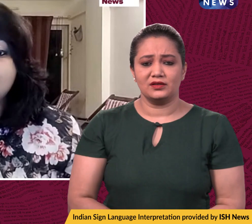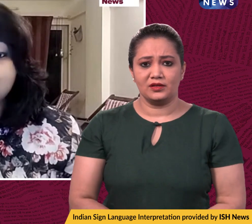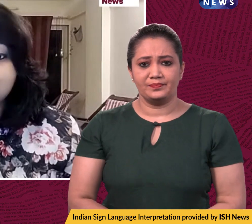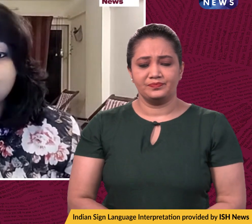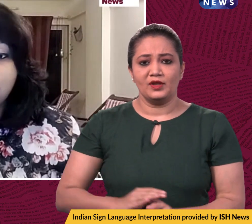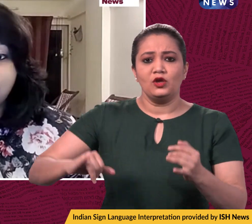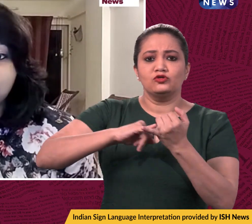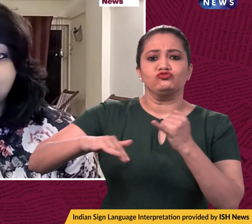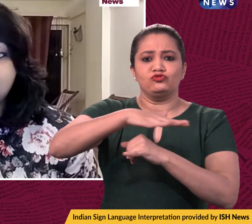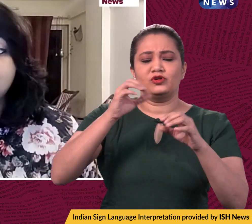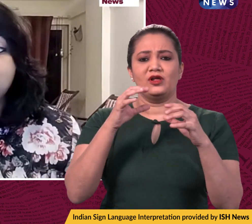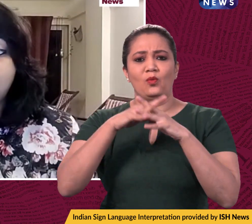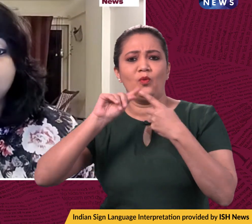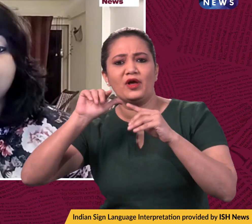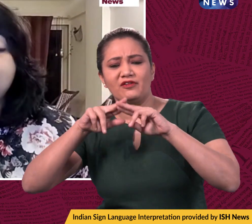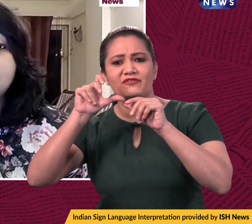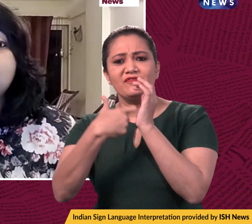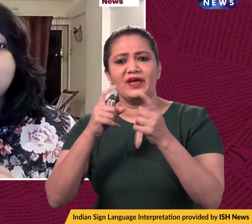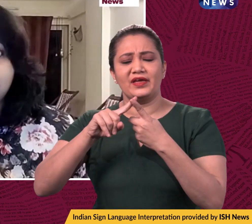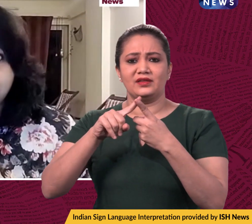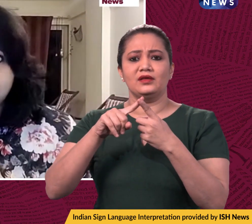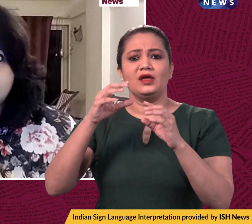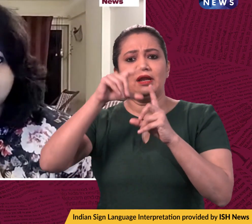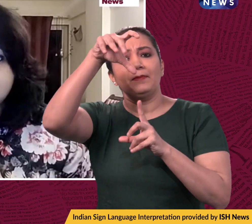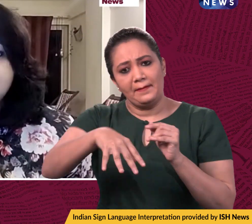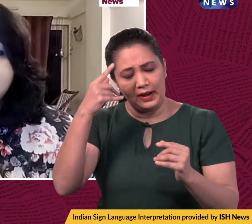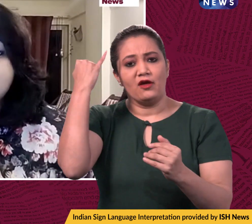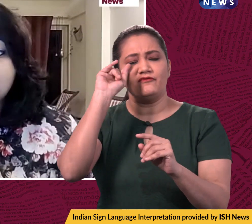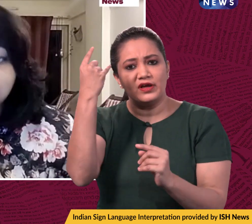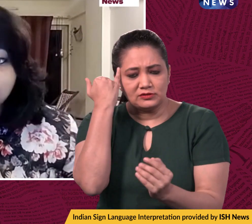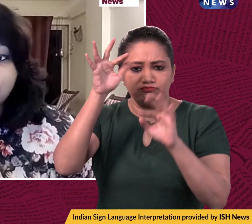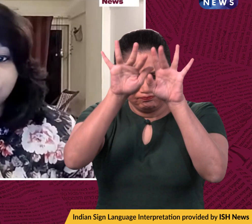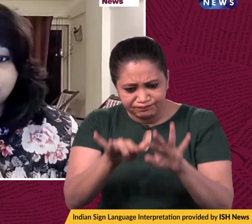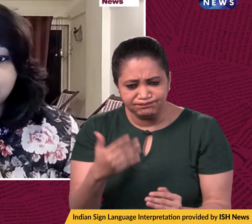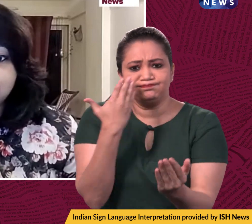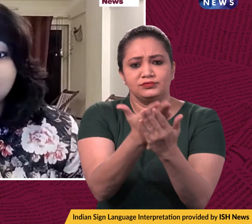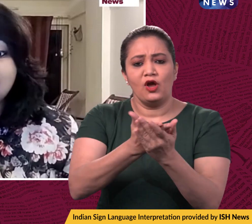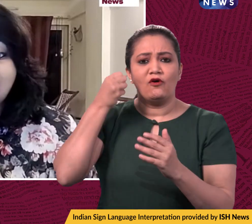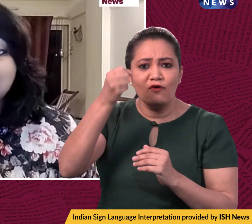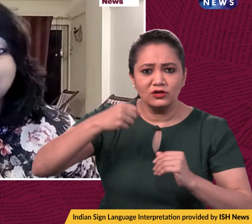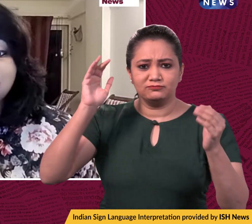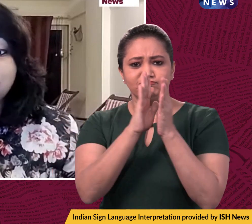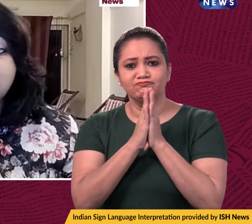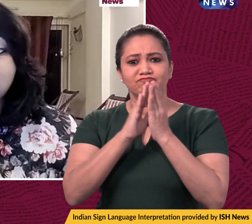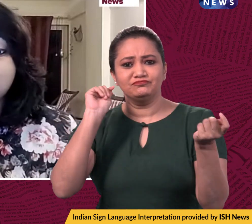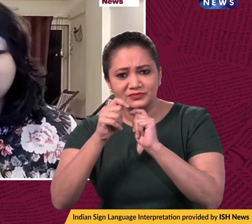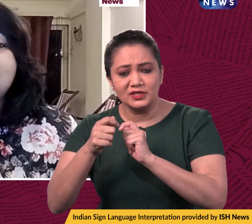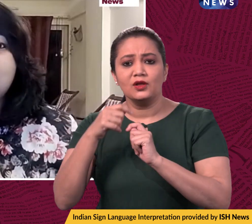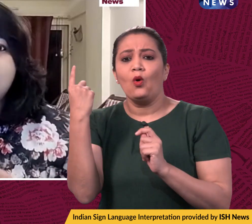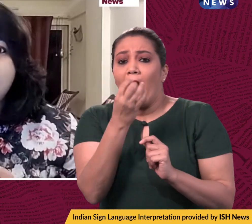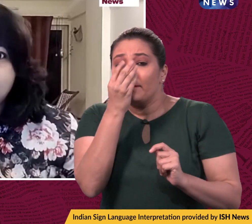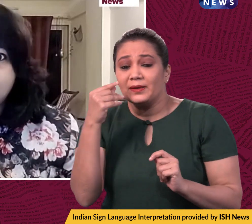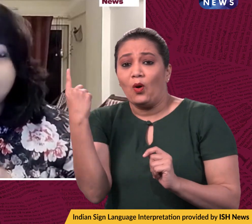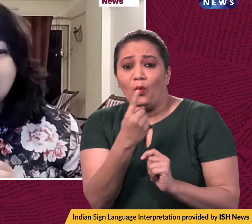that the Social Welfare Department was the one who first drafted the bill against forced conversions, and that the BJP has